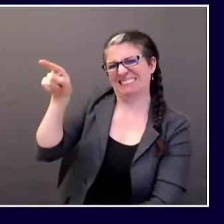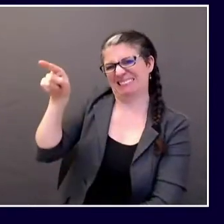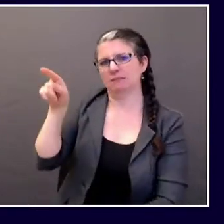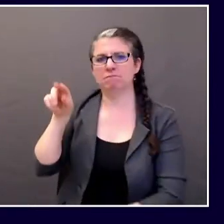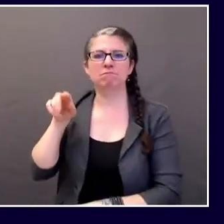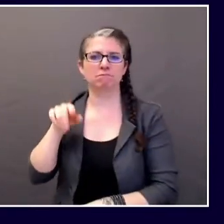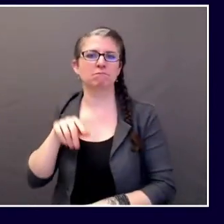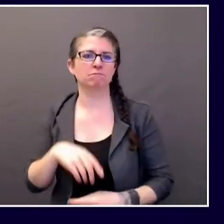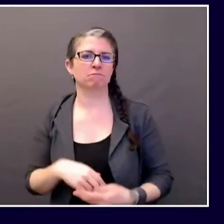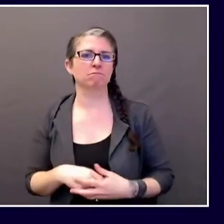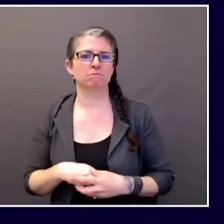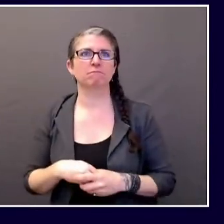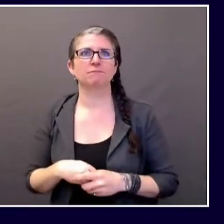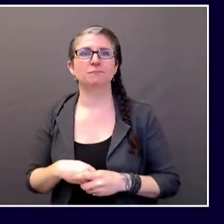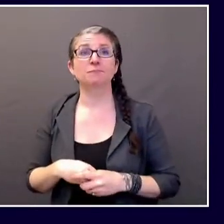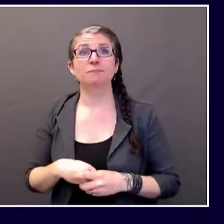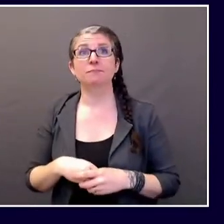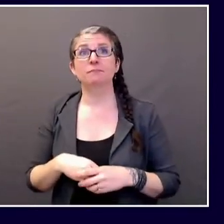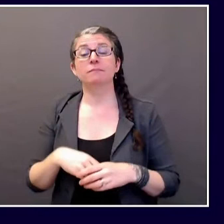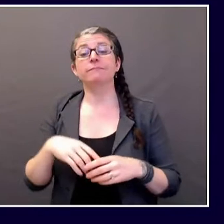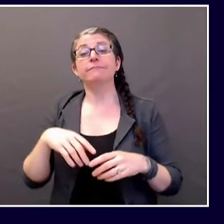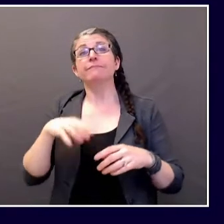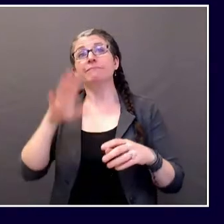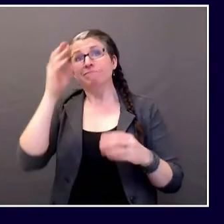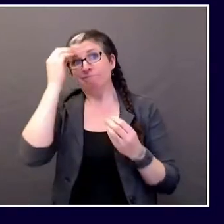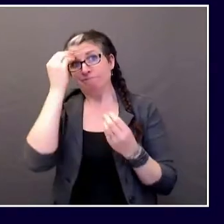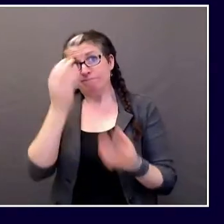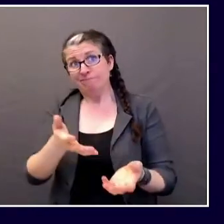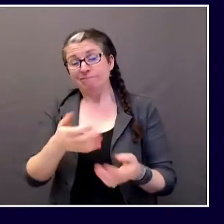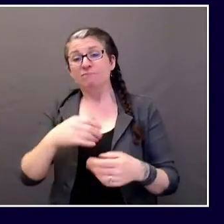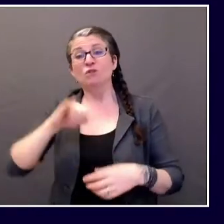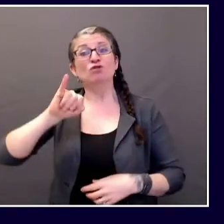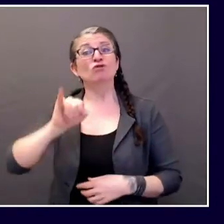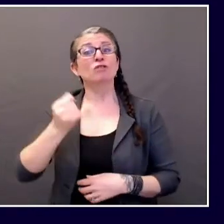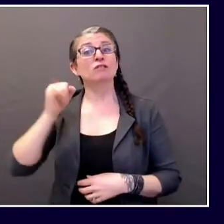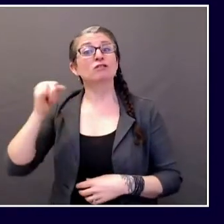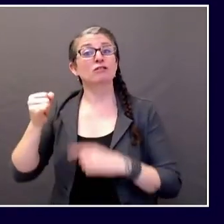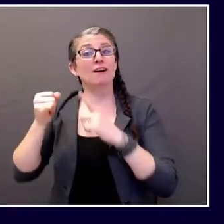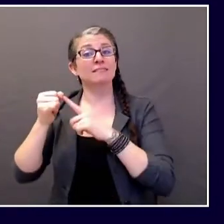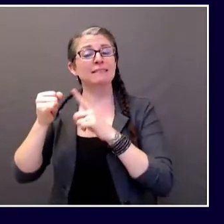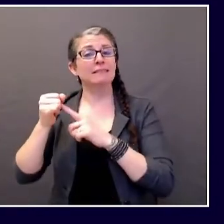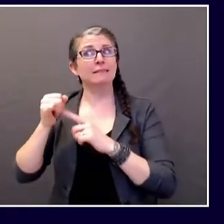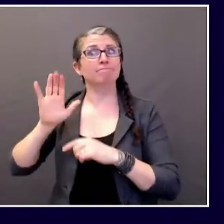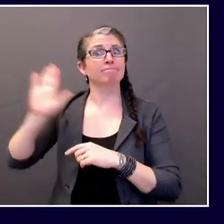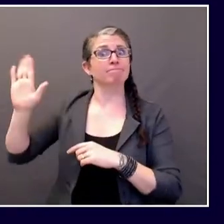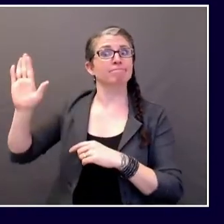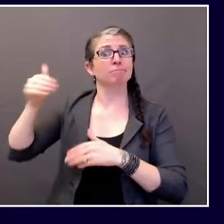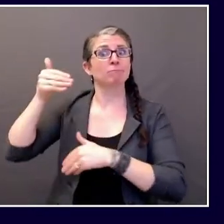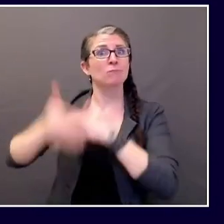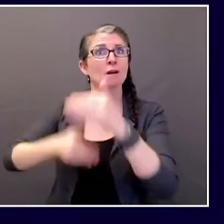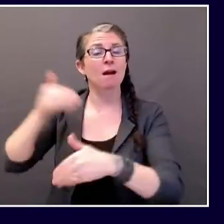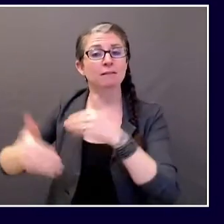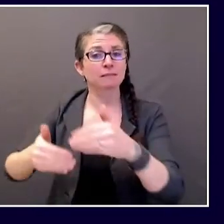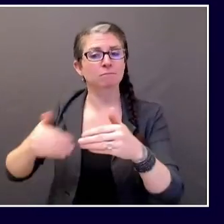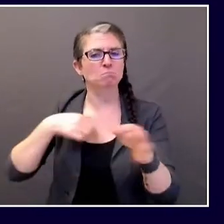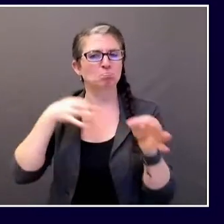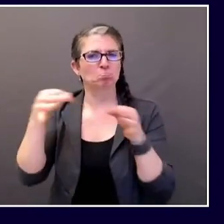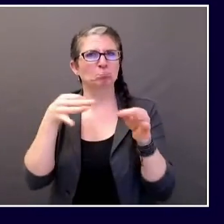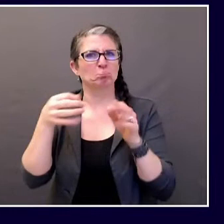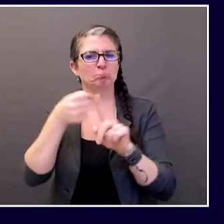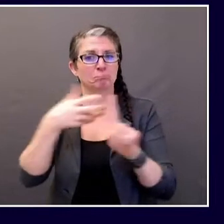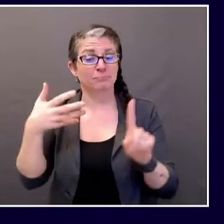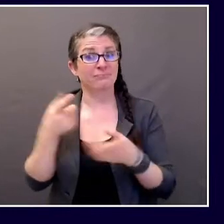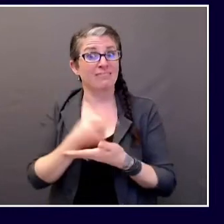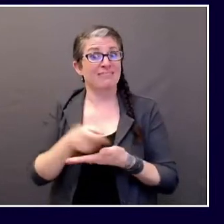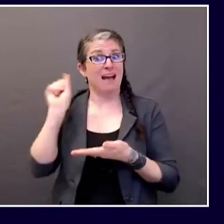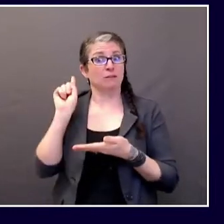the J&J vaccine as well. We talked a little bit about some of the science underlying it a week ago. The J&J vaccine